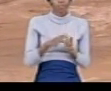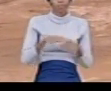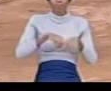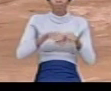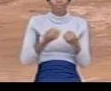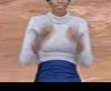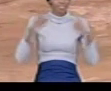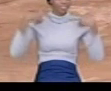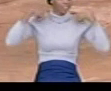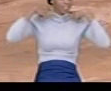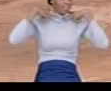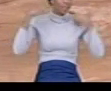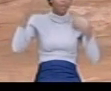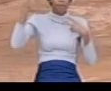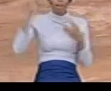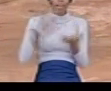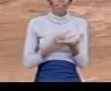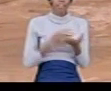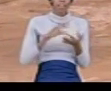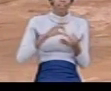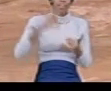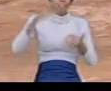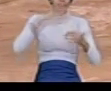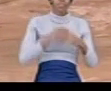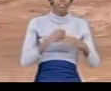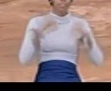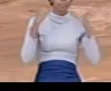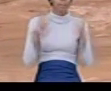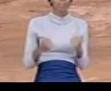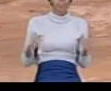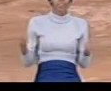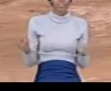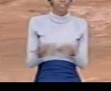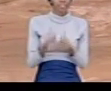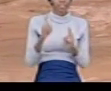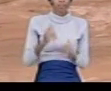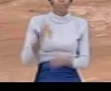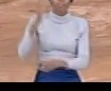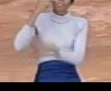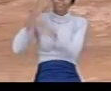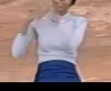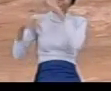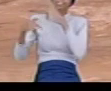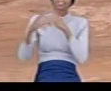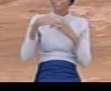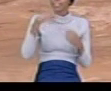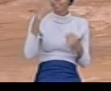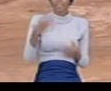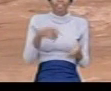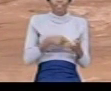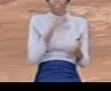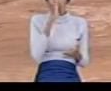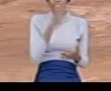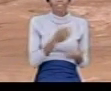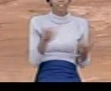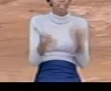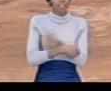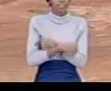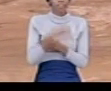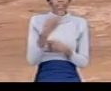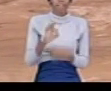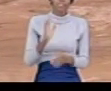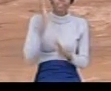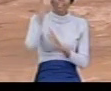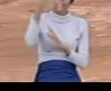the yoke. By the Holy Ghost and power, just as the prophet says, this is the day